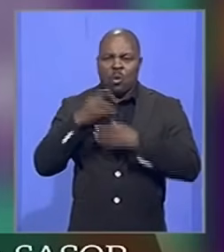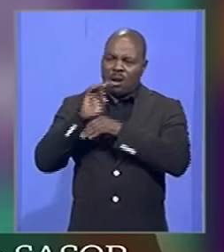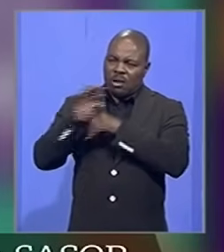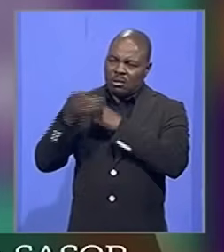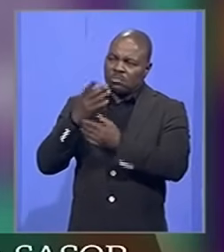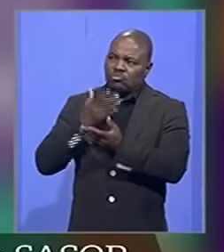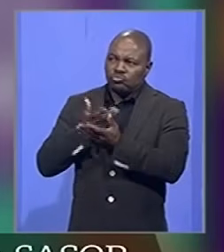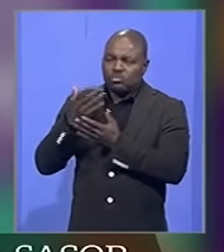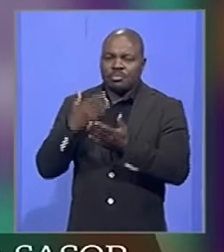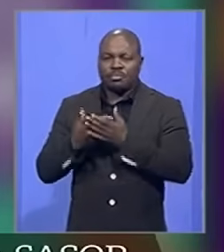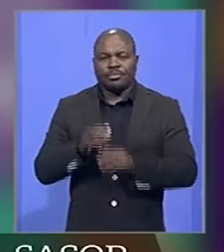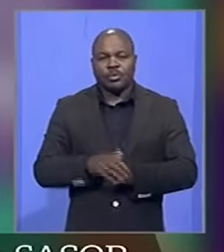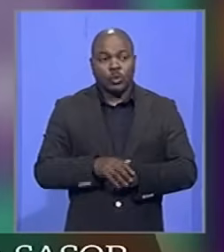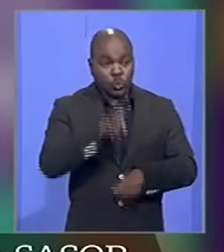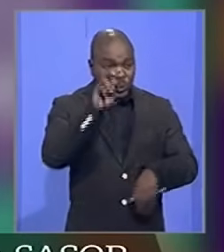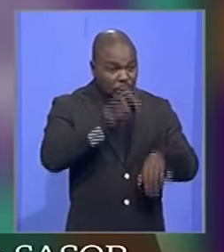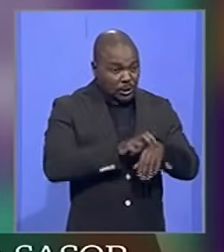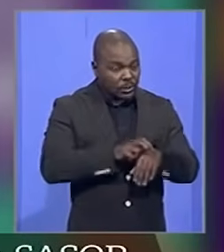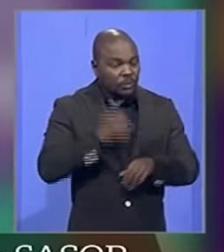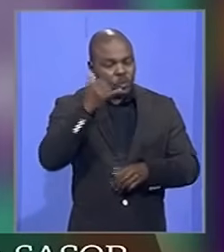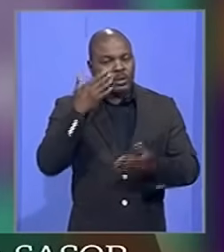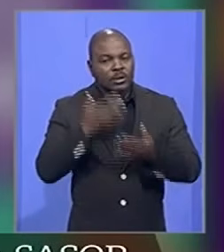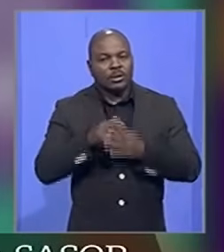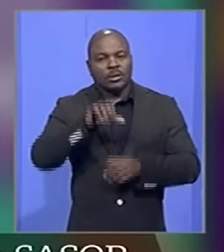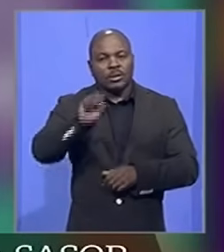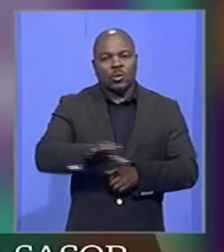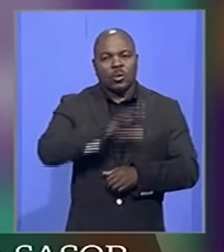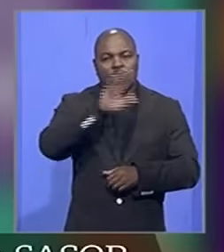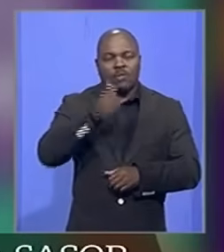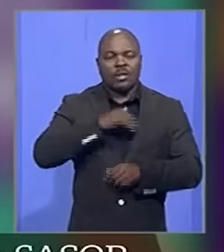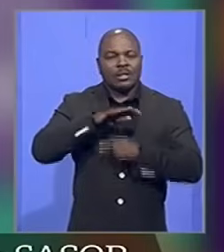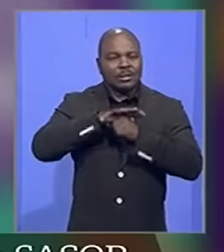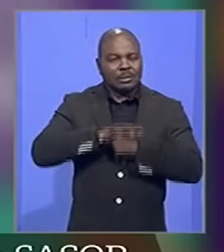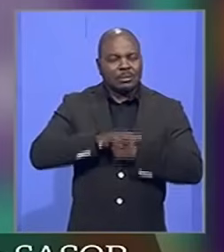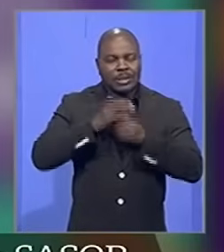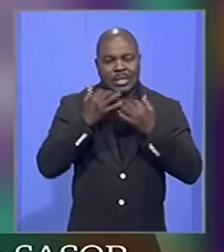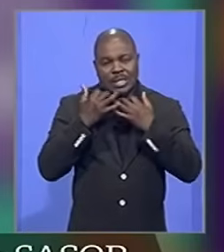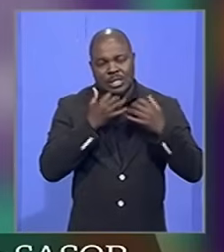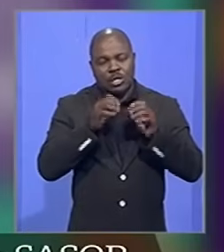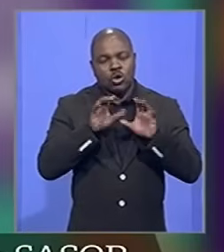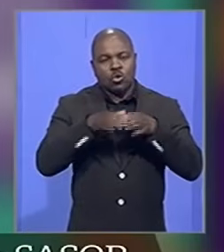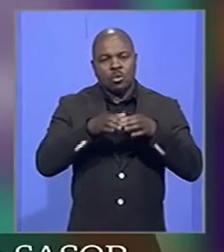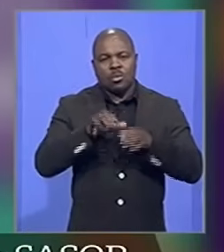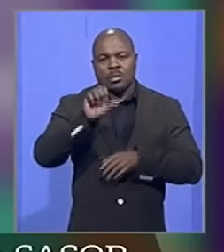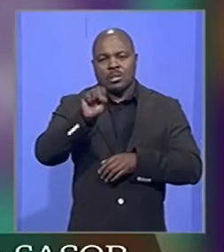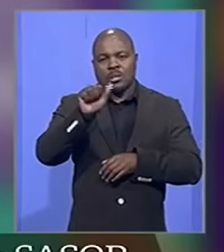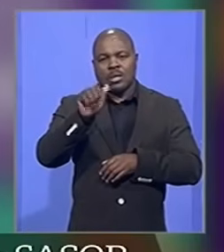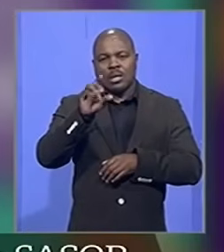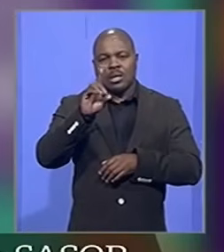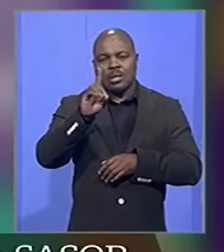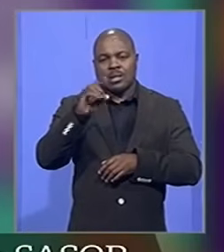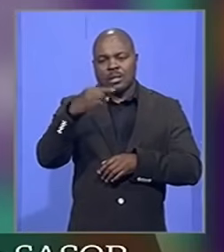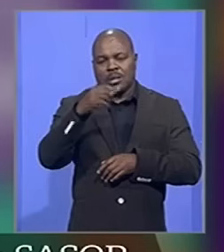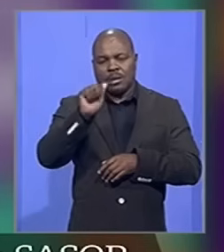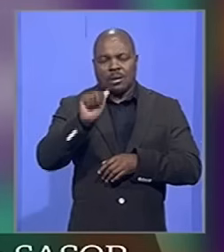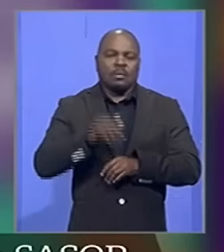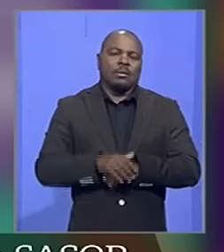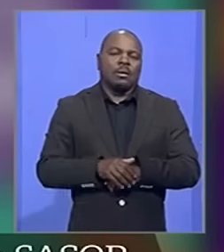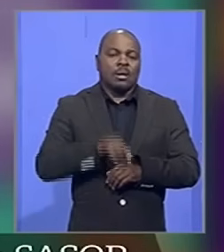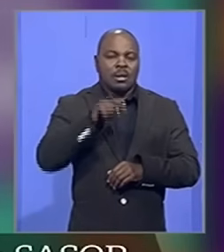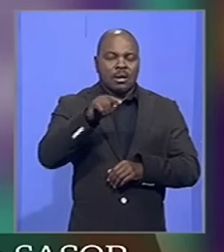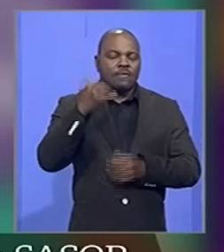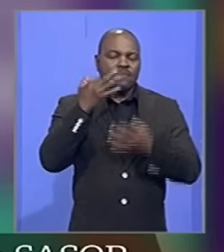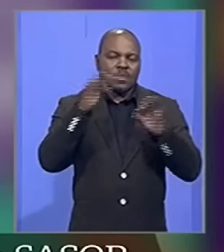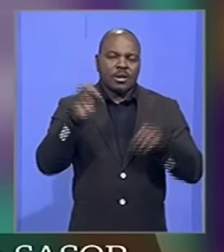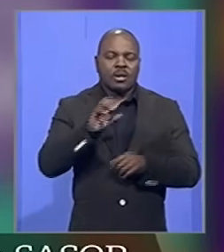tlhoka thuso ba rotloediwa go leletsa South African Depression and Anxiety Group SADCA mo nomoreng e sa duelelweng